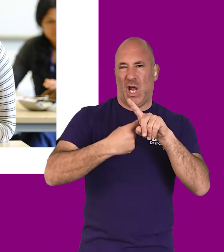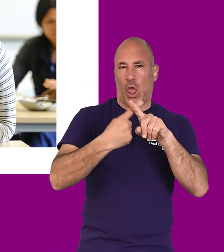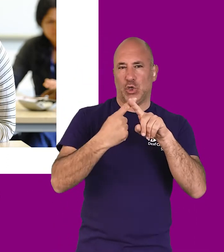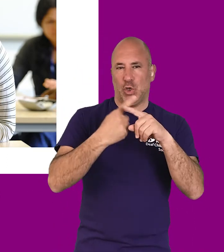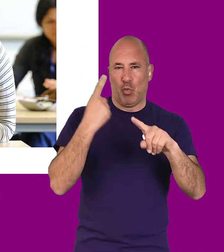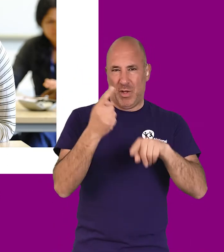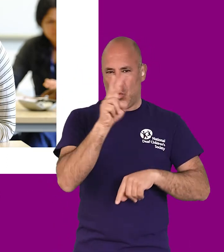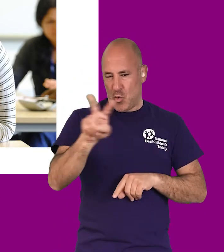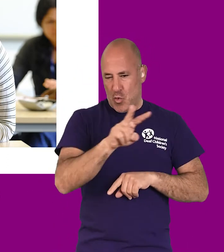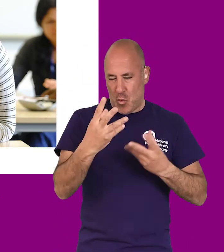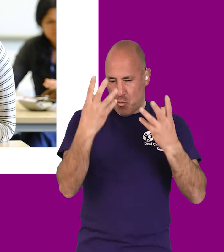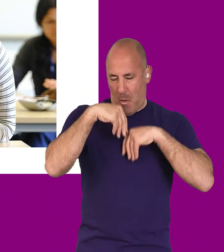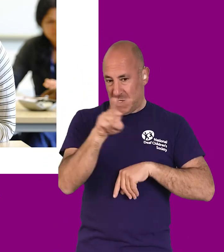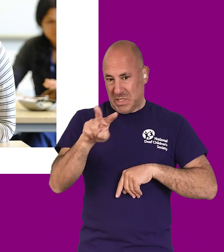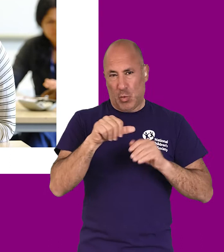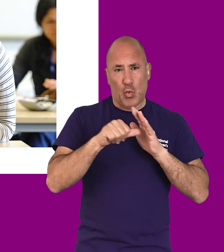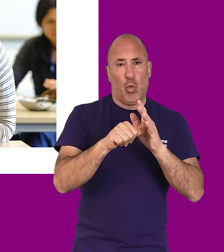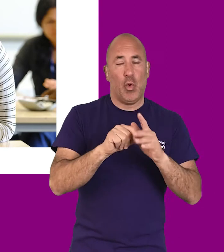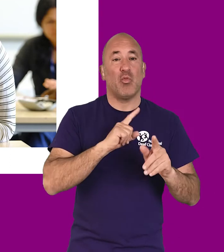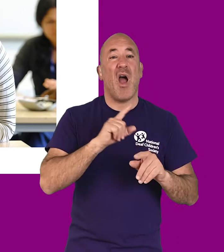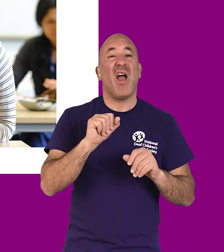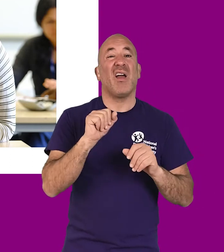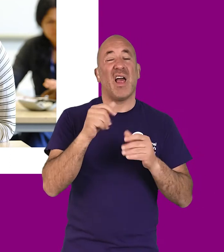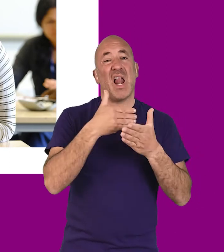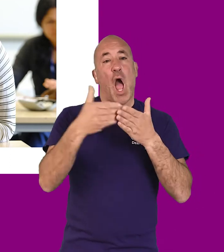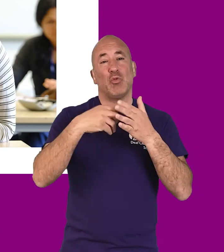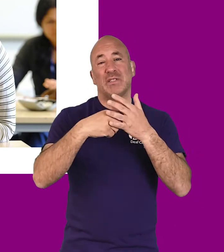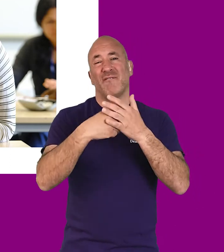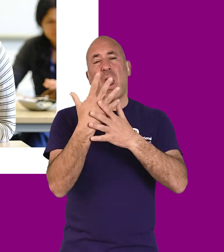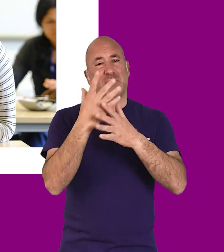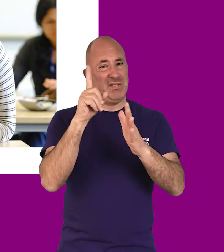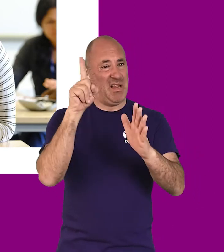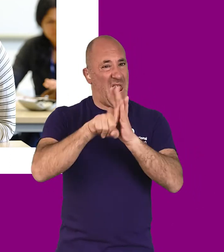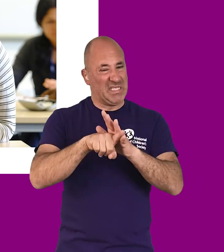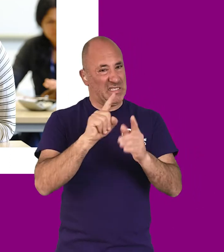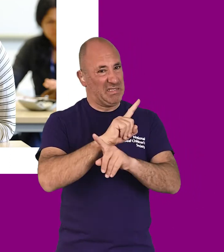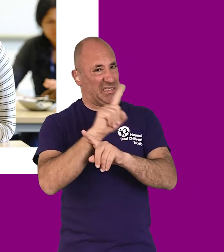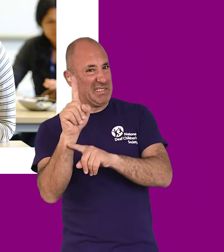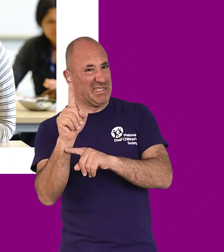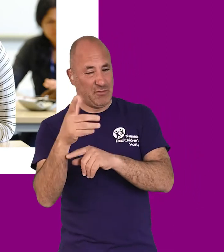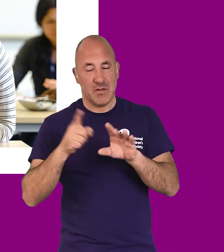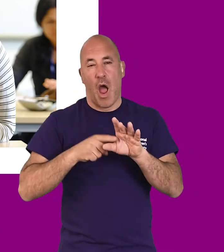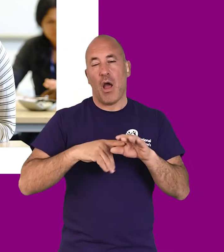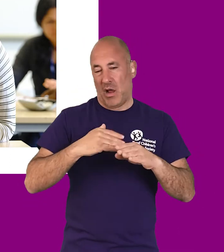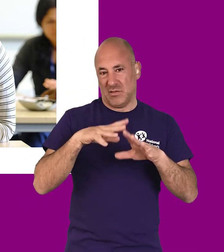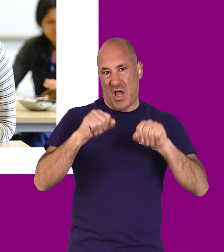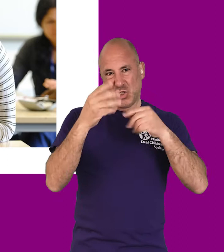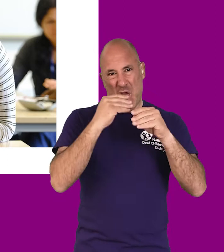harder to process written English at speed due to the impact of delayed language development earlier in